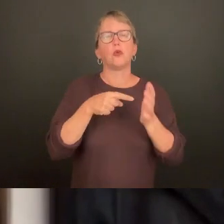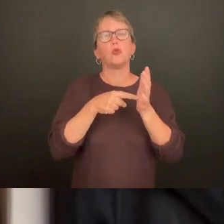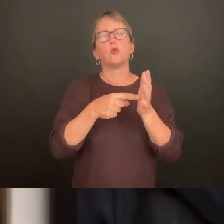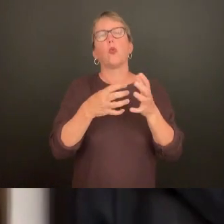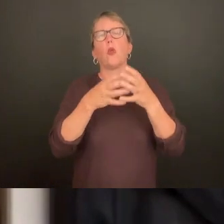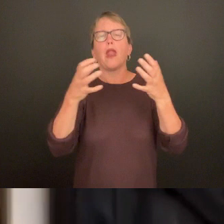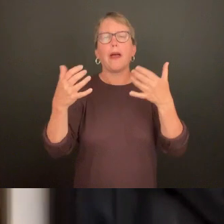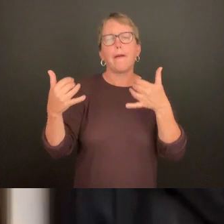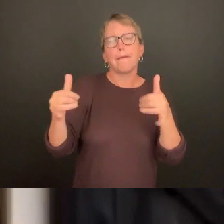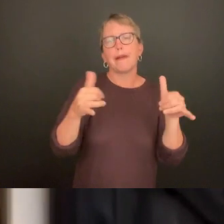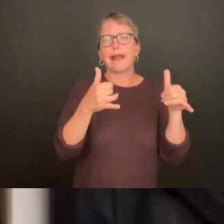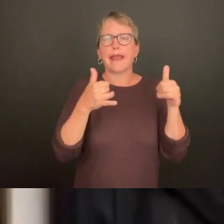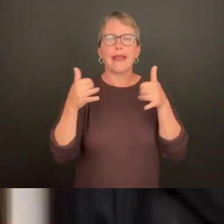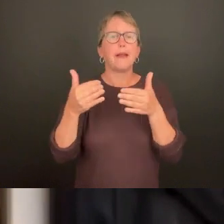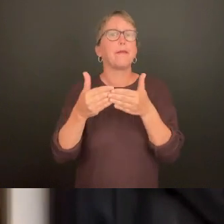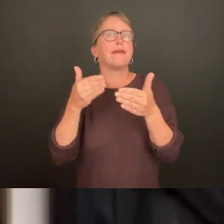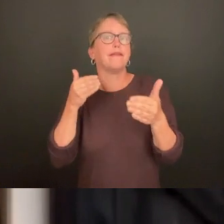We watched